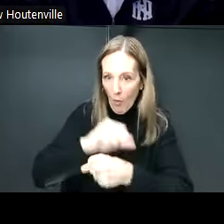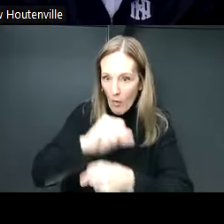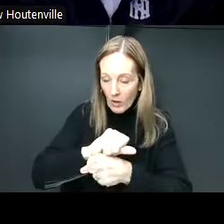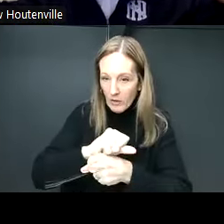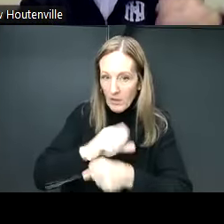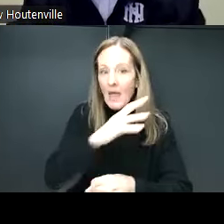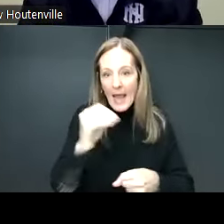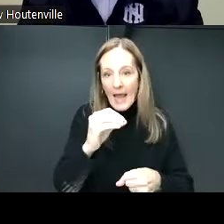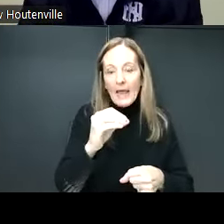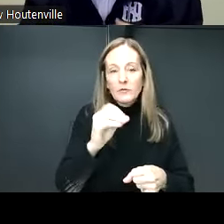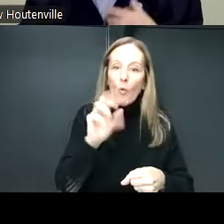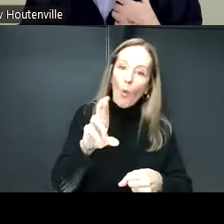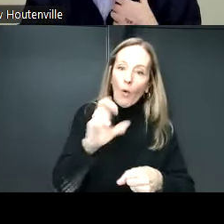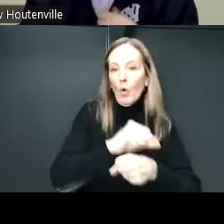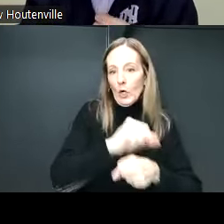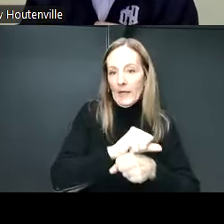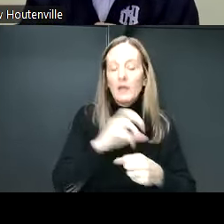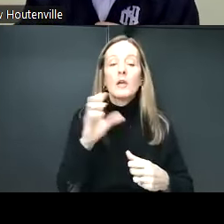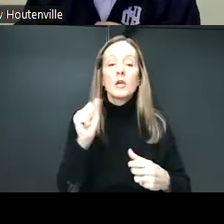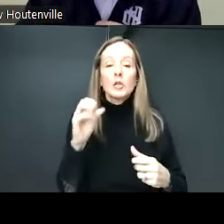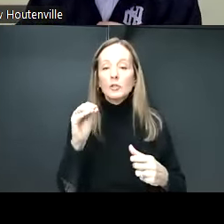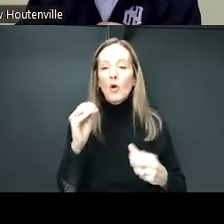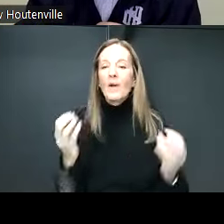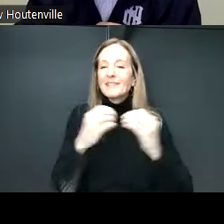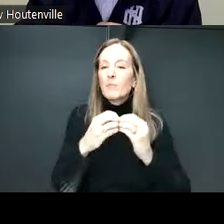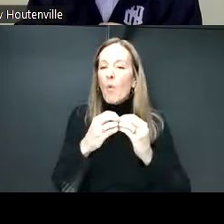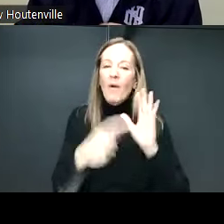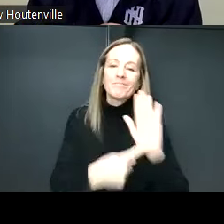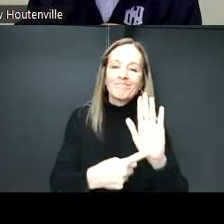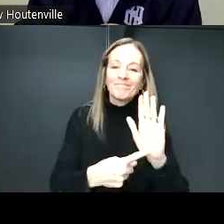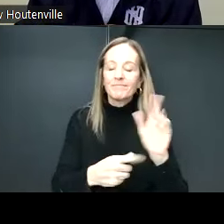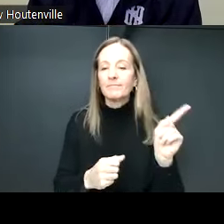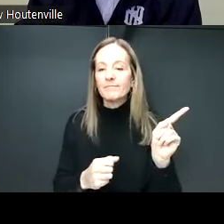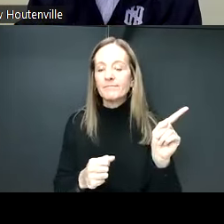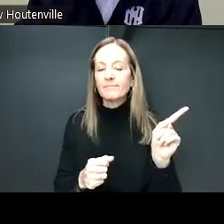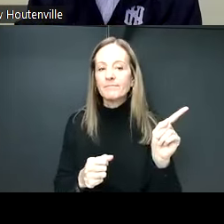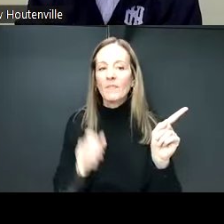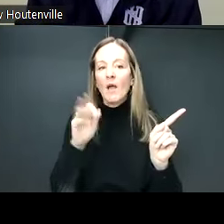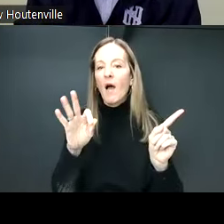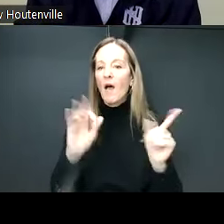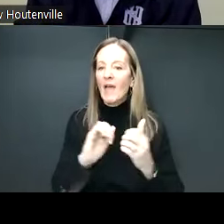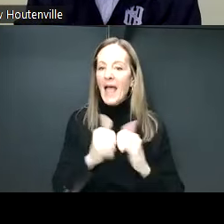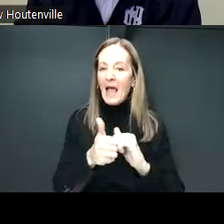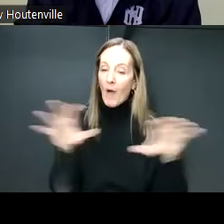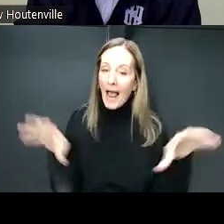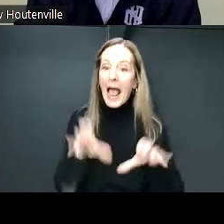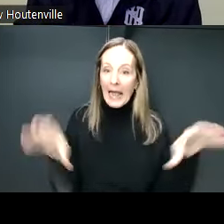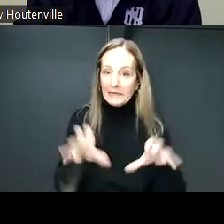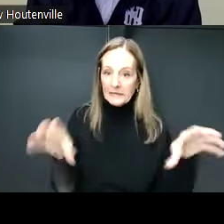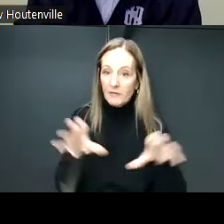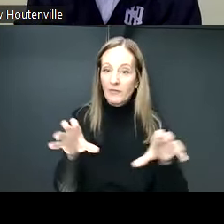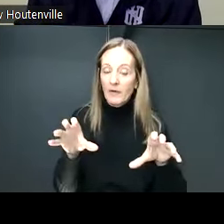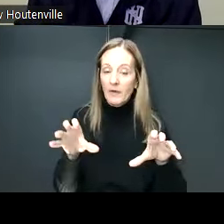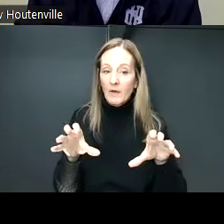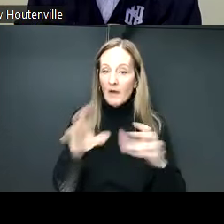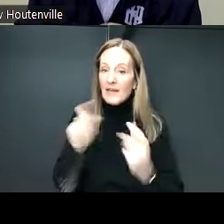working. And so it's more of an indicator of kind of how active a certain group